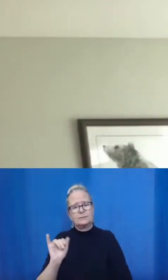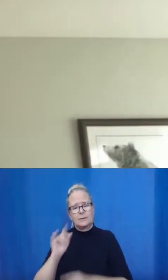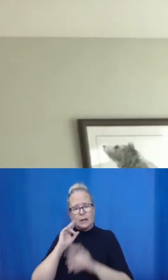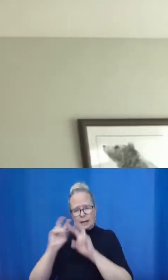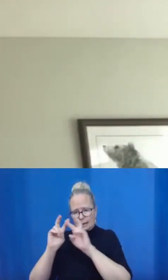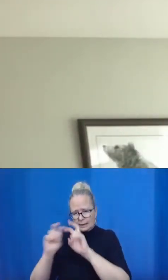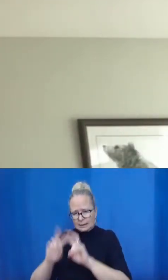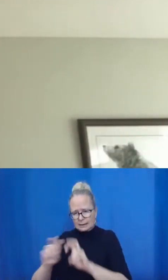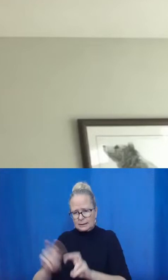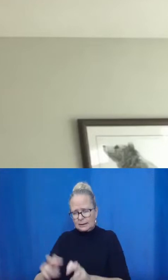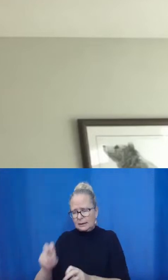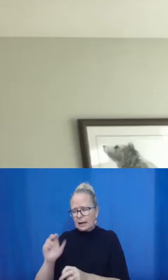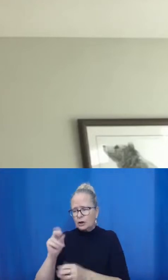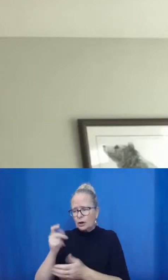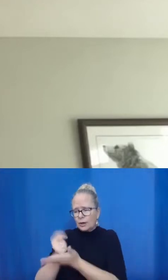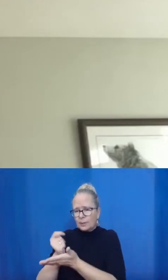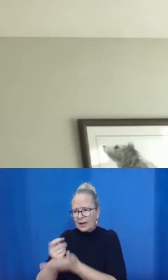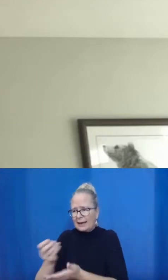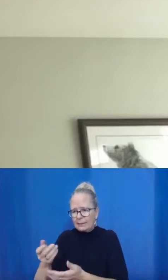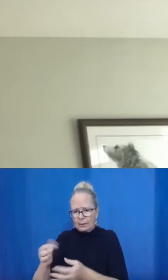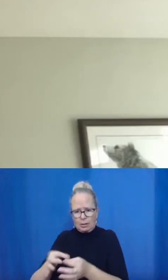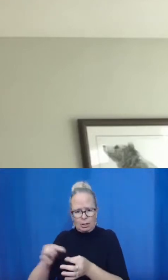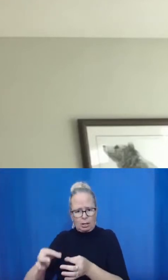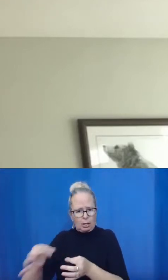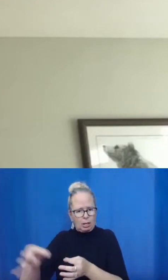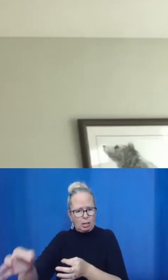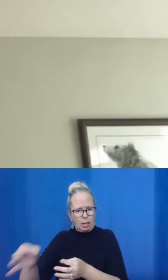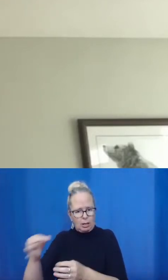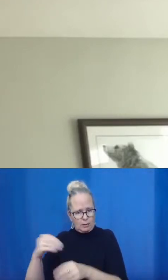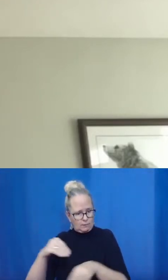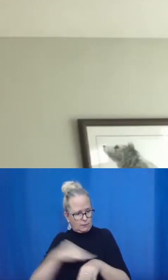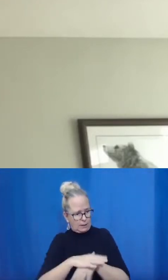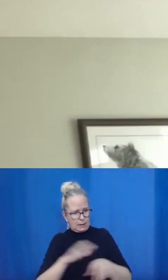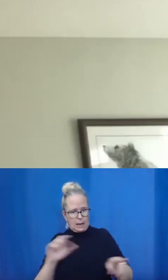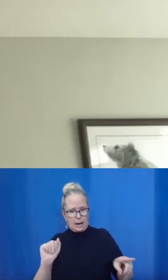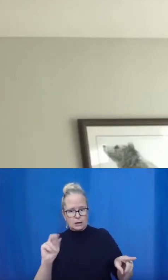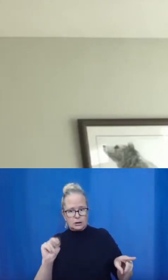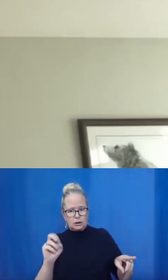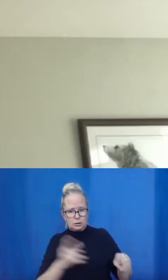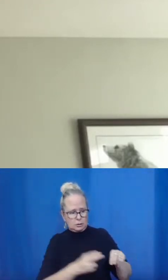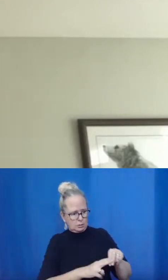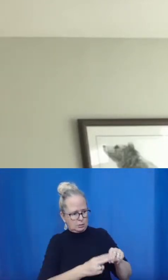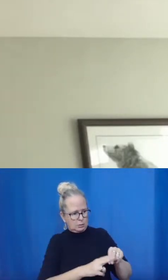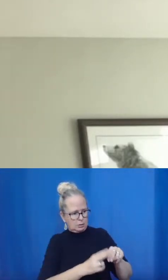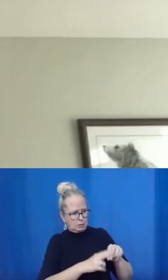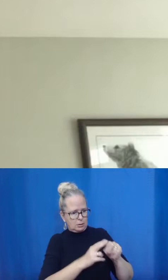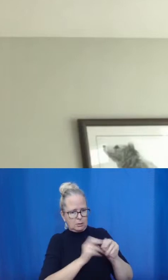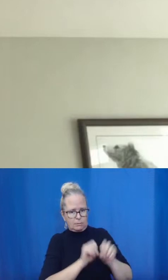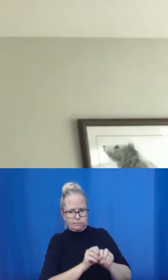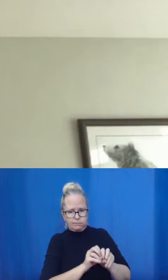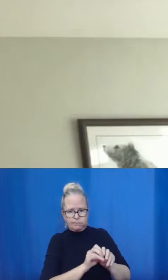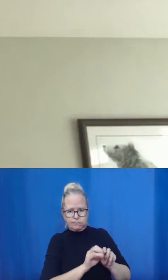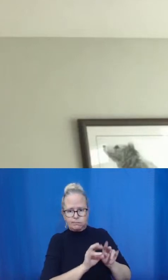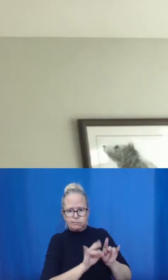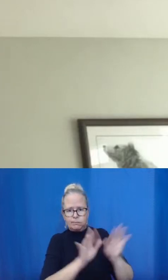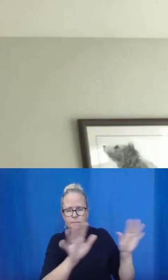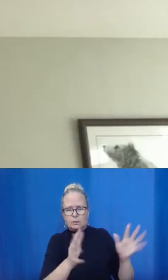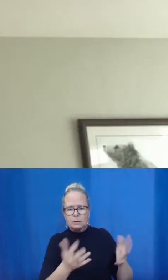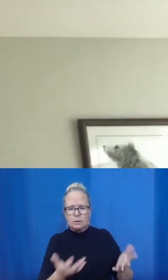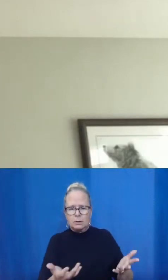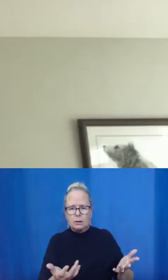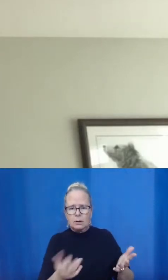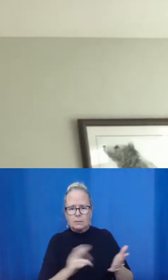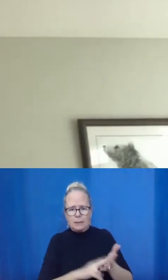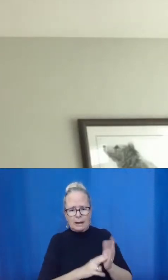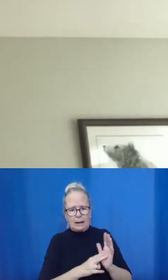could progress and that when finally diagnosed, someone could have later stage disease, and this could impact the curative potential. We've also seen delays or